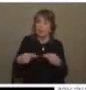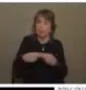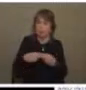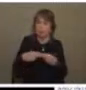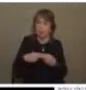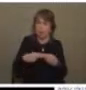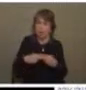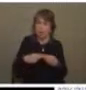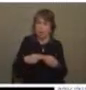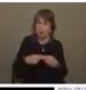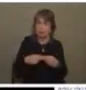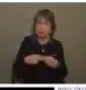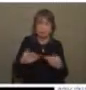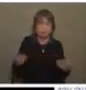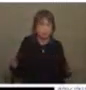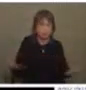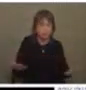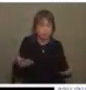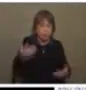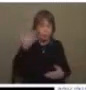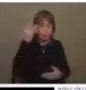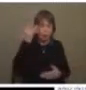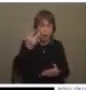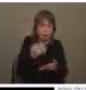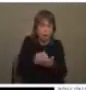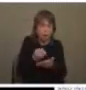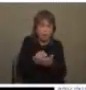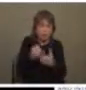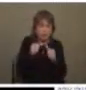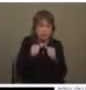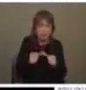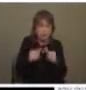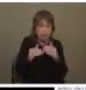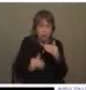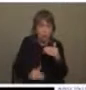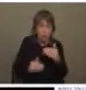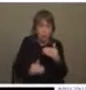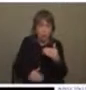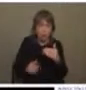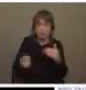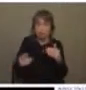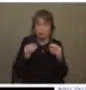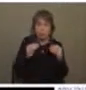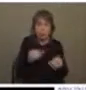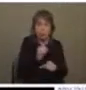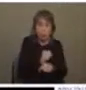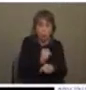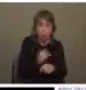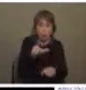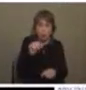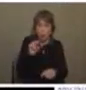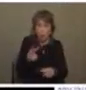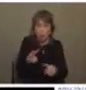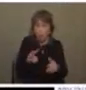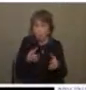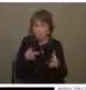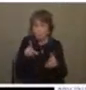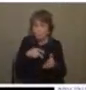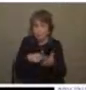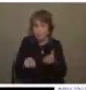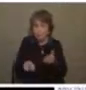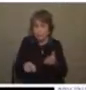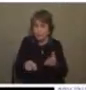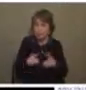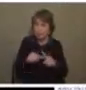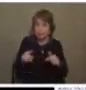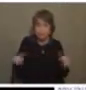Rico's economy, low work, low pay, low returns to human capital, cuts in services, and the pool of better wages,